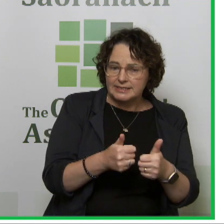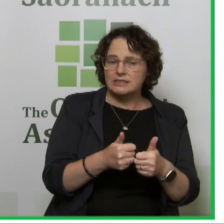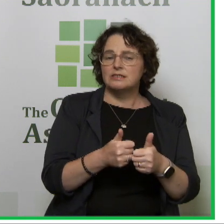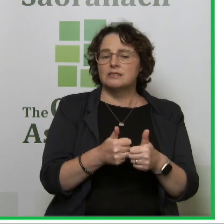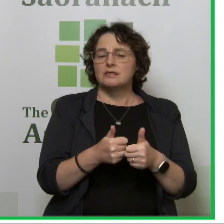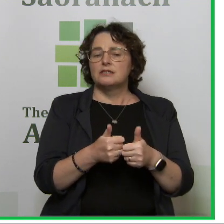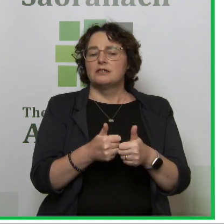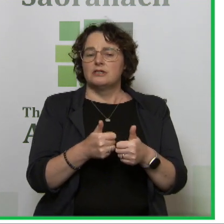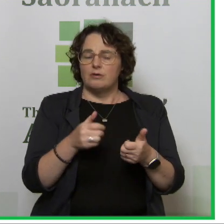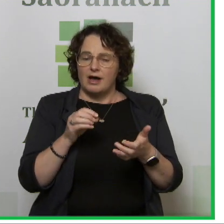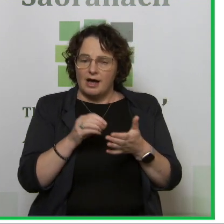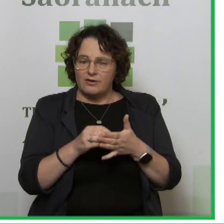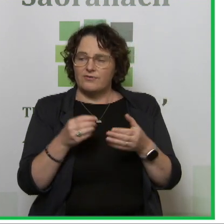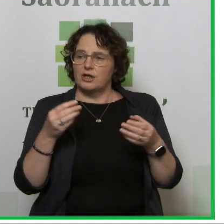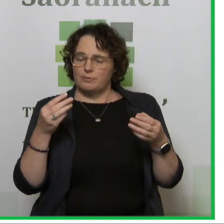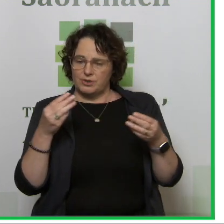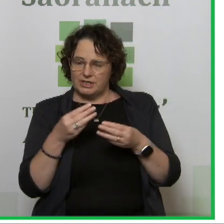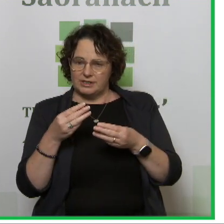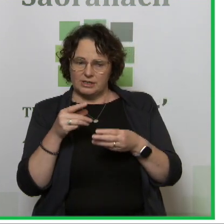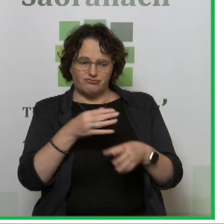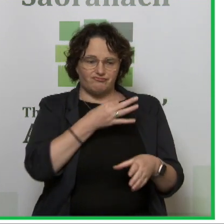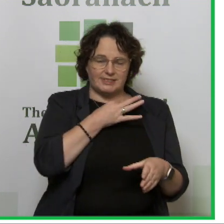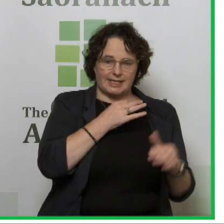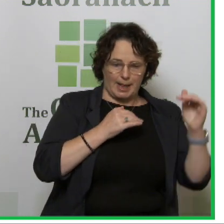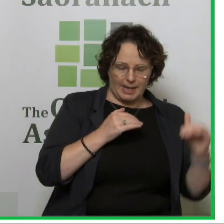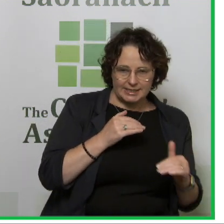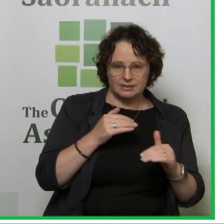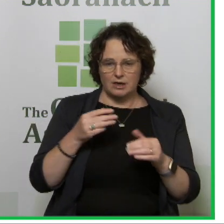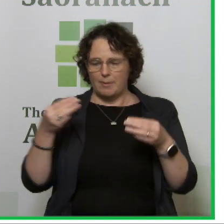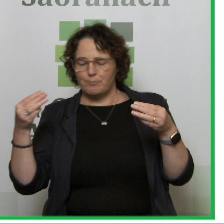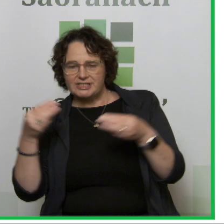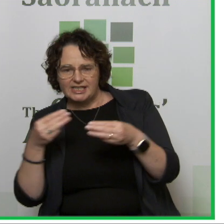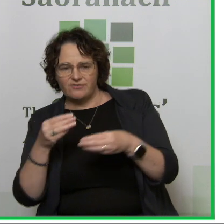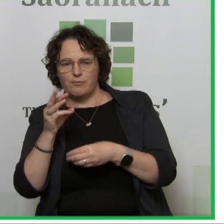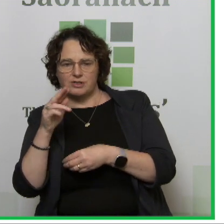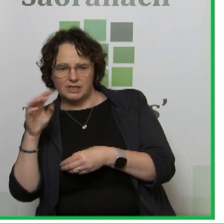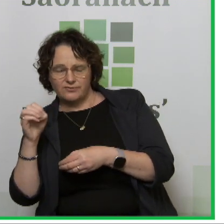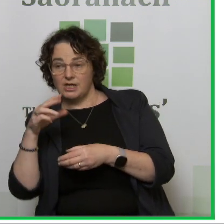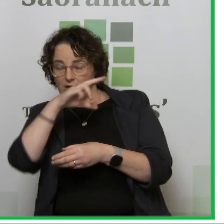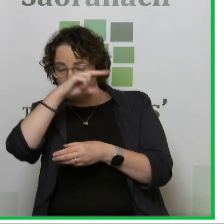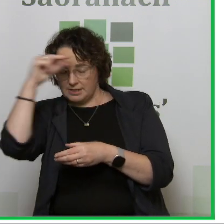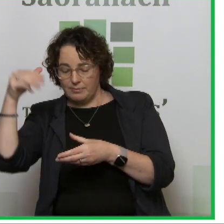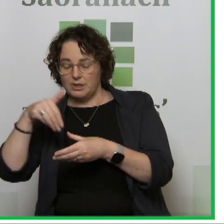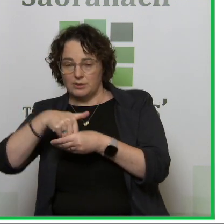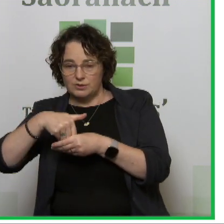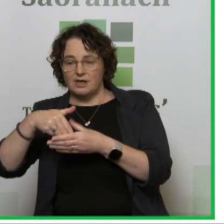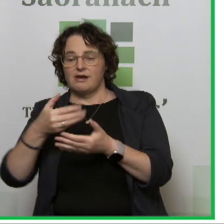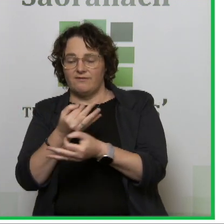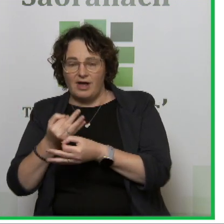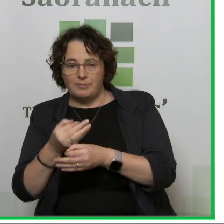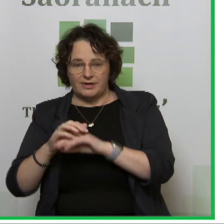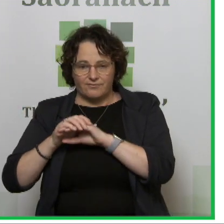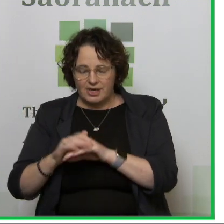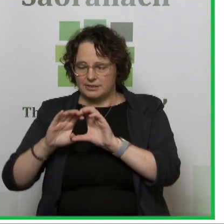protective factors in your life outweigh your risk factors. Your protective factors are family, friends,